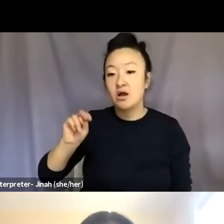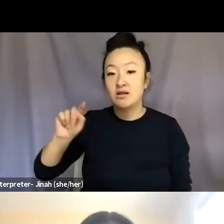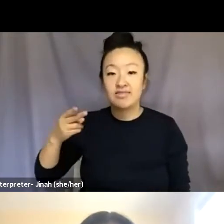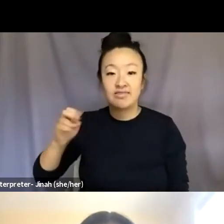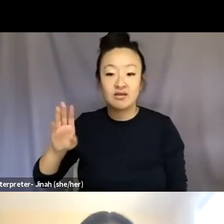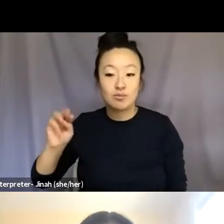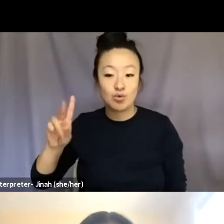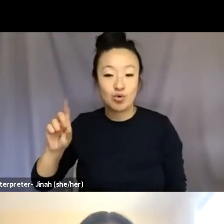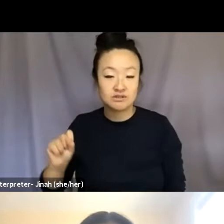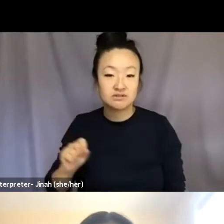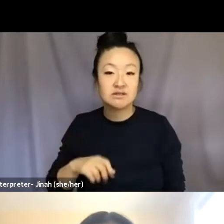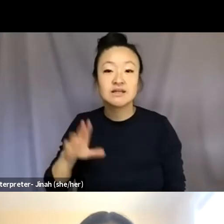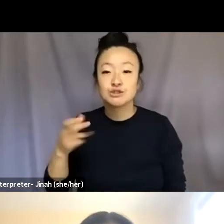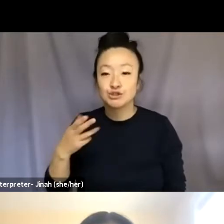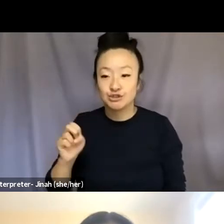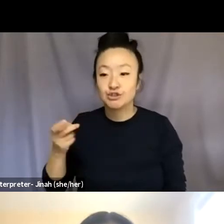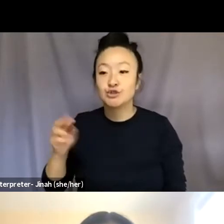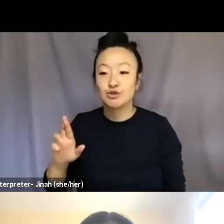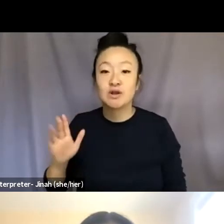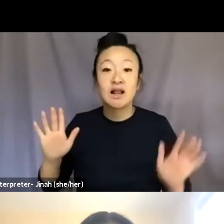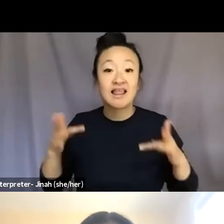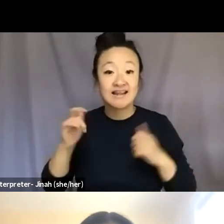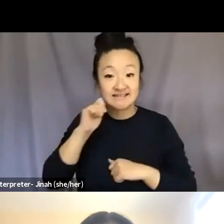am a light-skinned white woman,